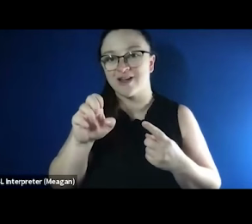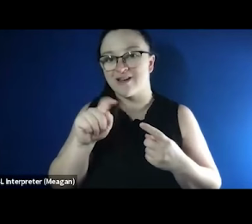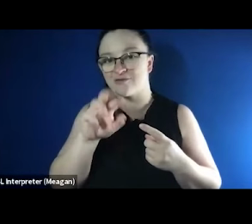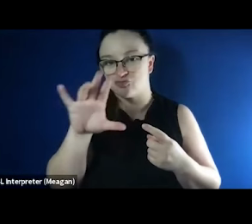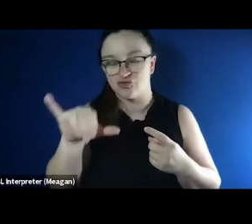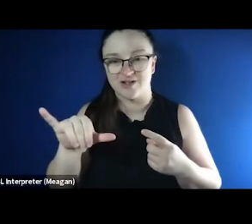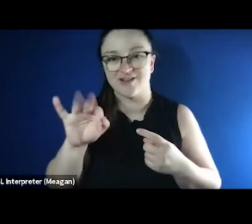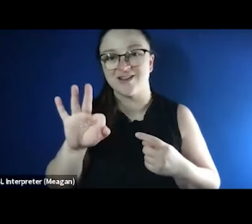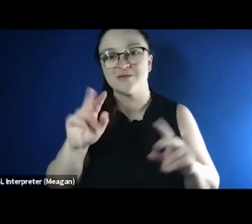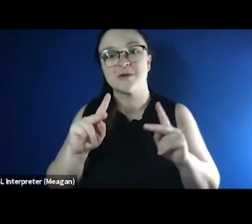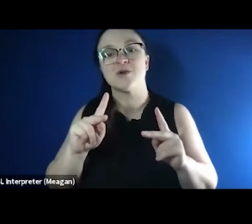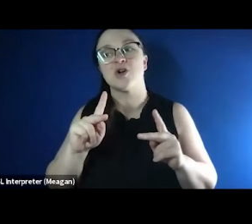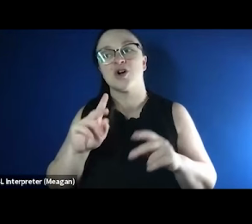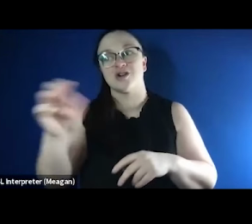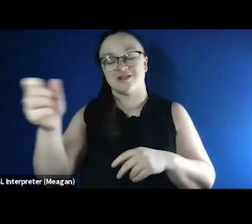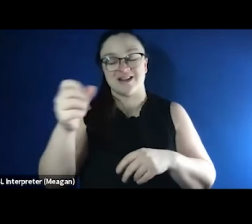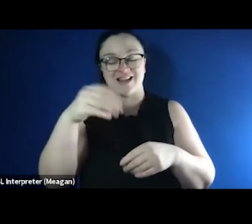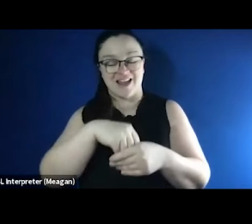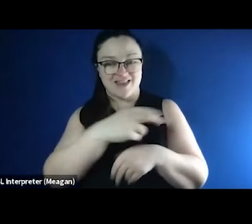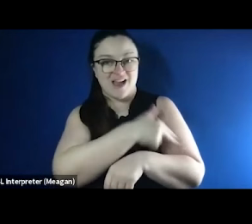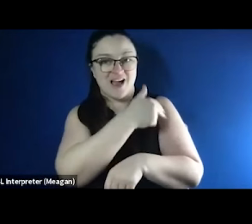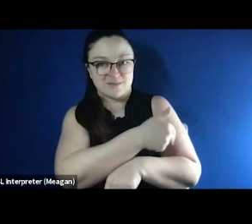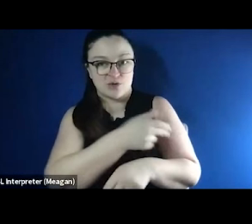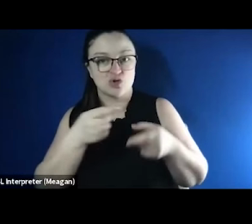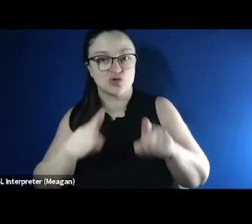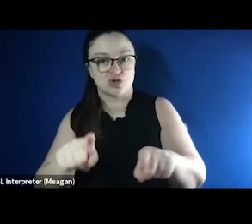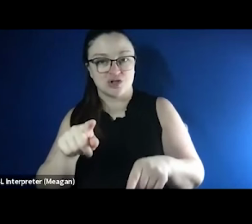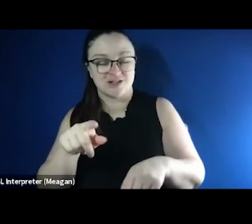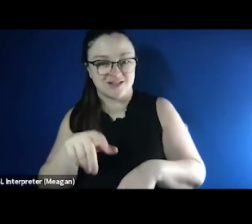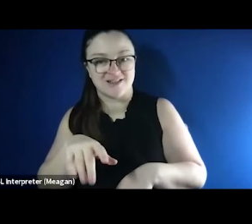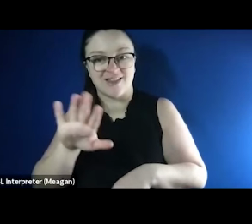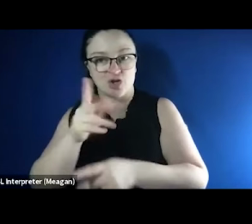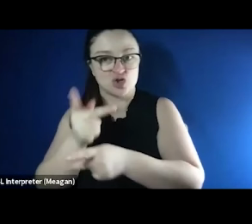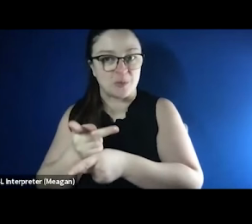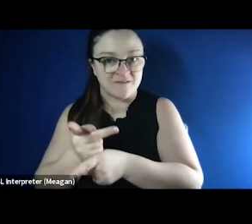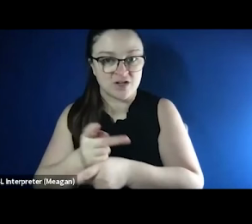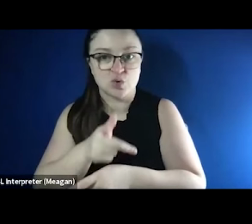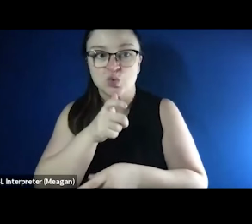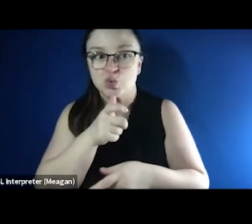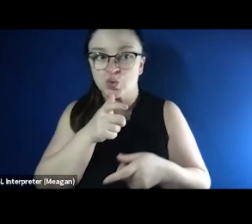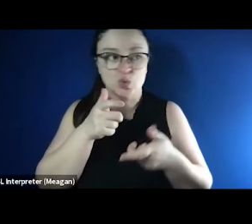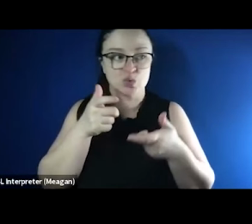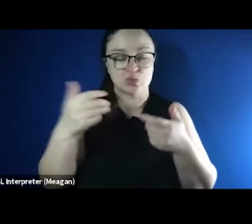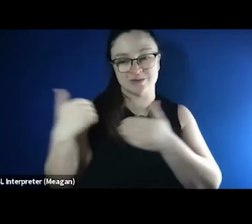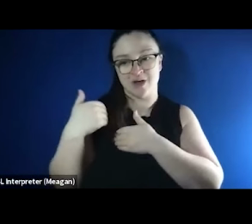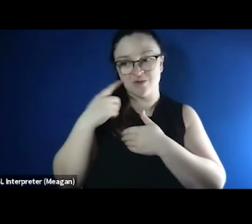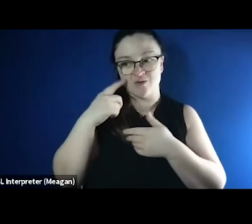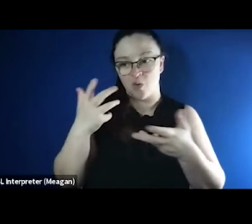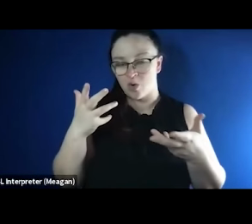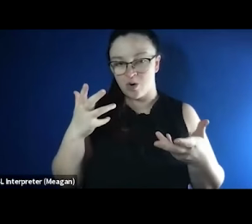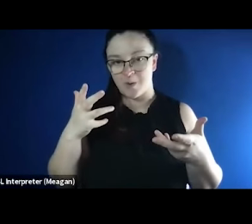hospitalized during their terms of supervision, who is in charge of navigating probation and parole requirements? If the person